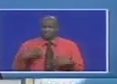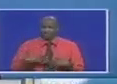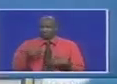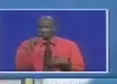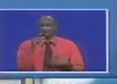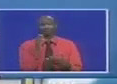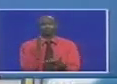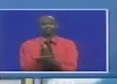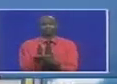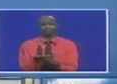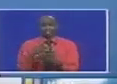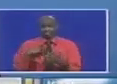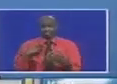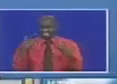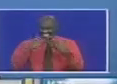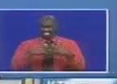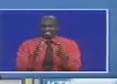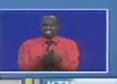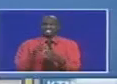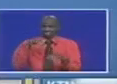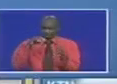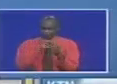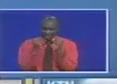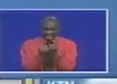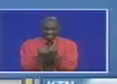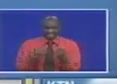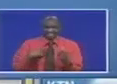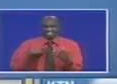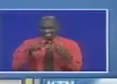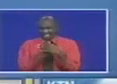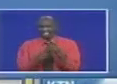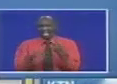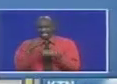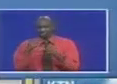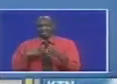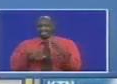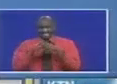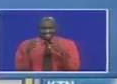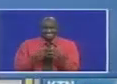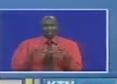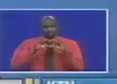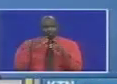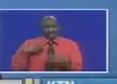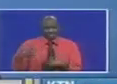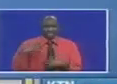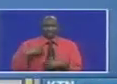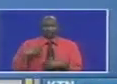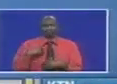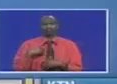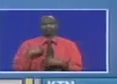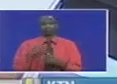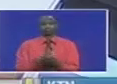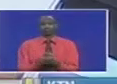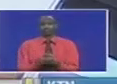actually can engage in society, engage in markets, start actually creating wealth, not maintaining poverty. Thank